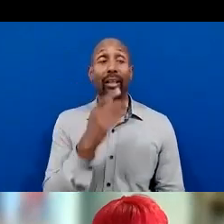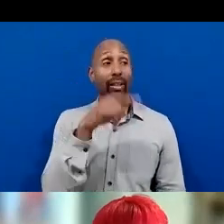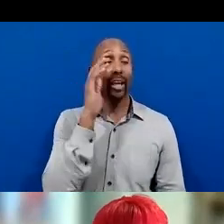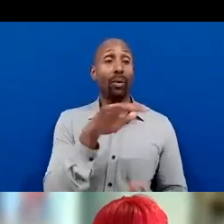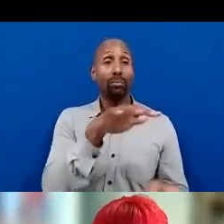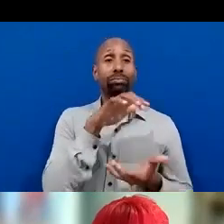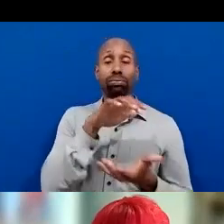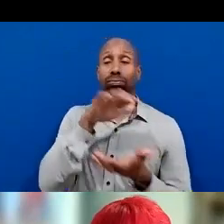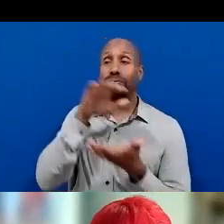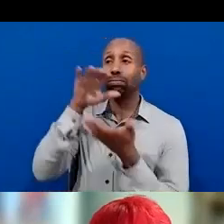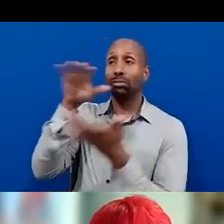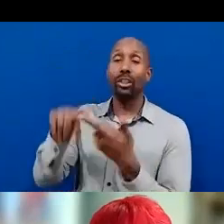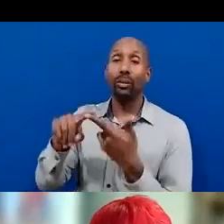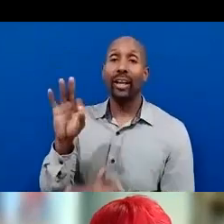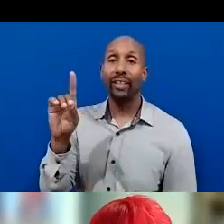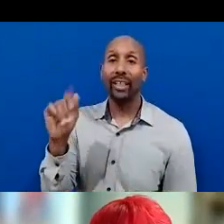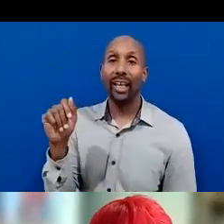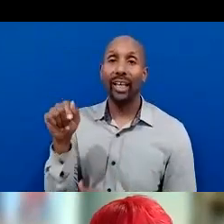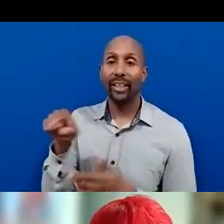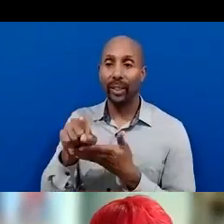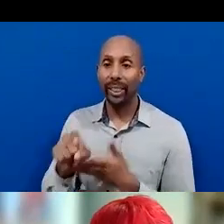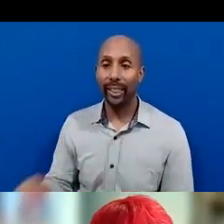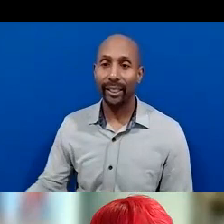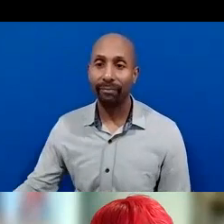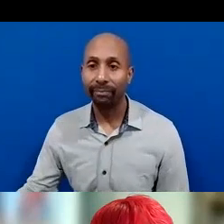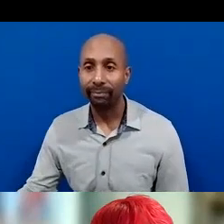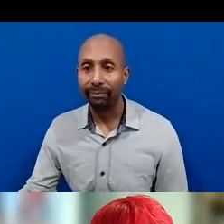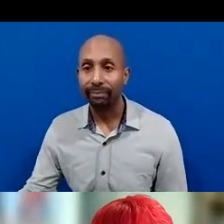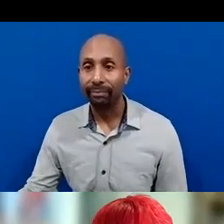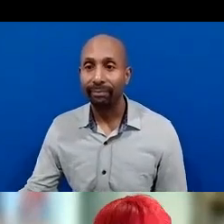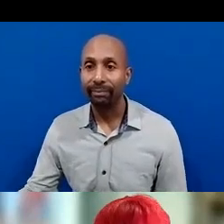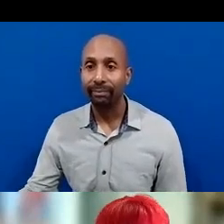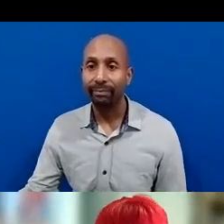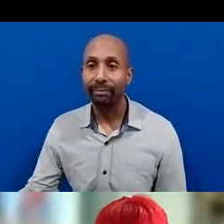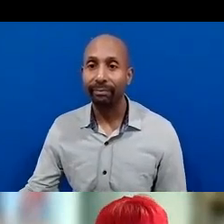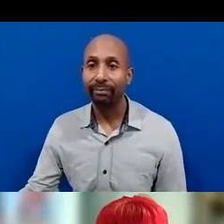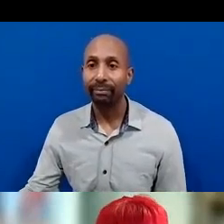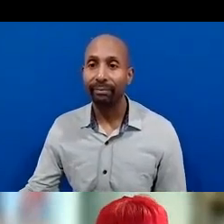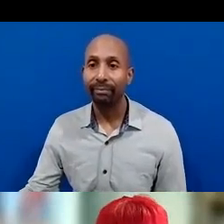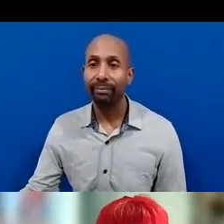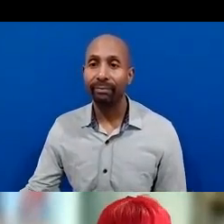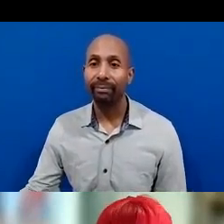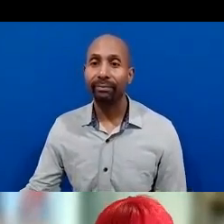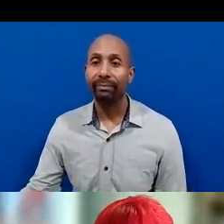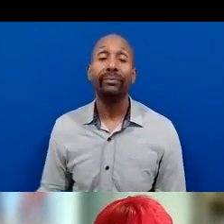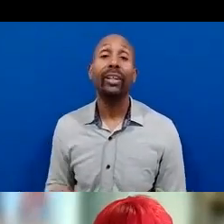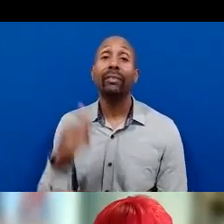Questions about Pfizer for children before we talk? I'm going to do a quick reminder about Moderna.